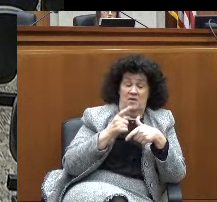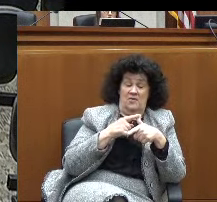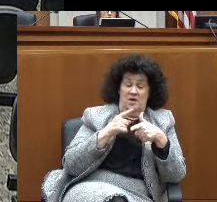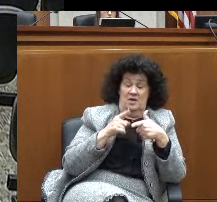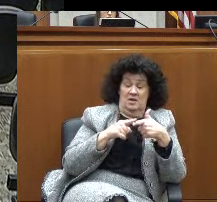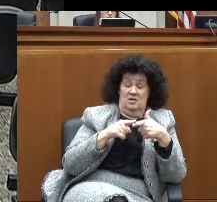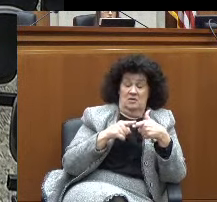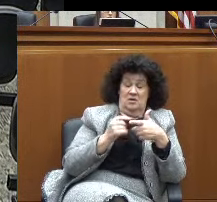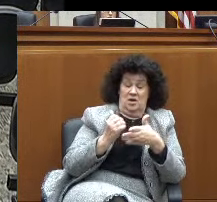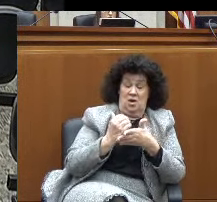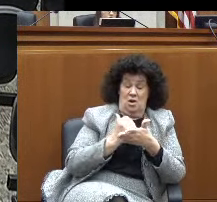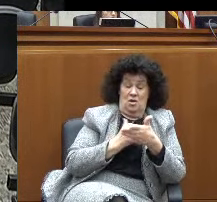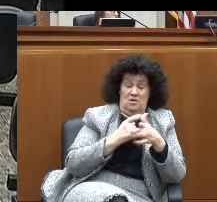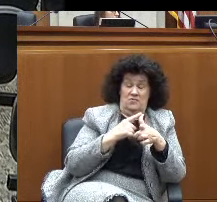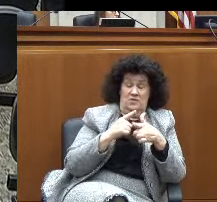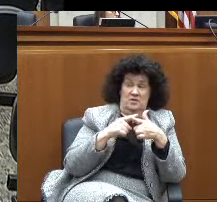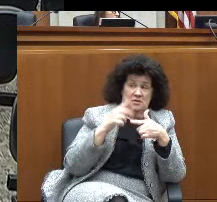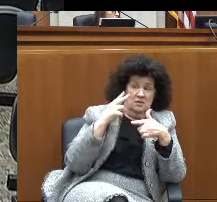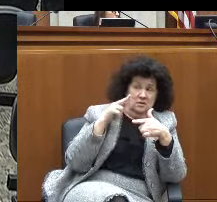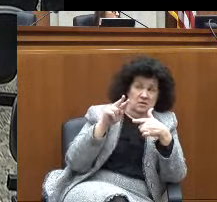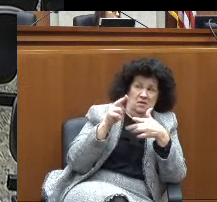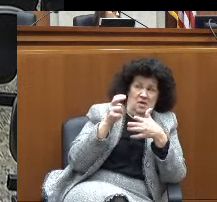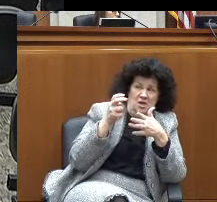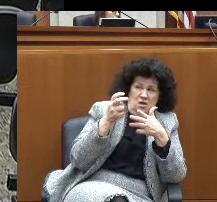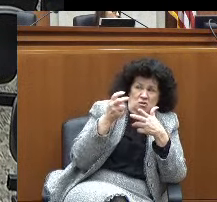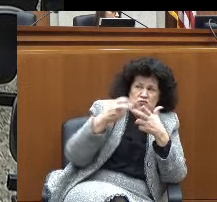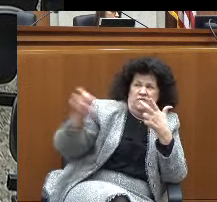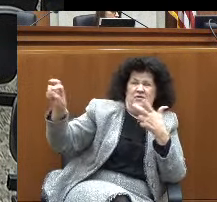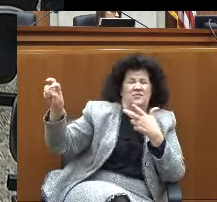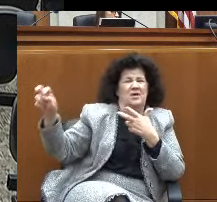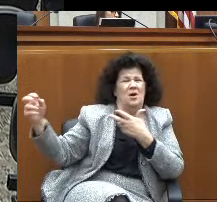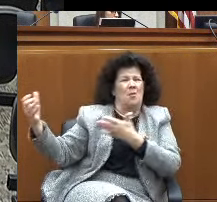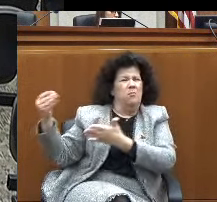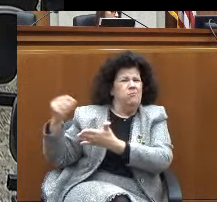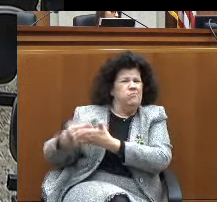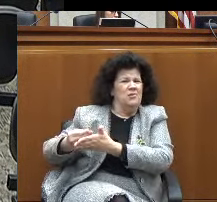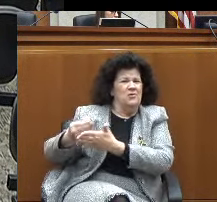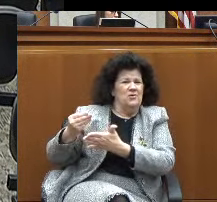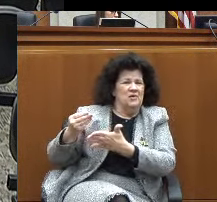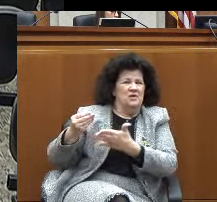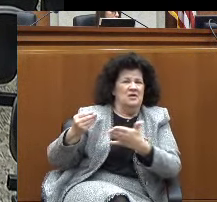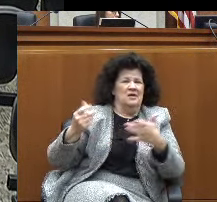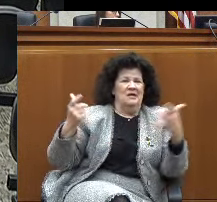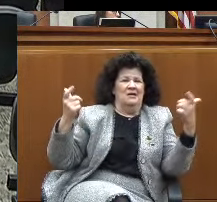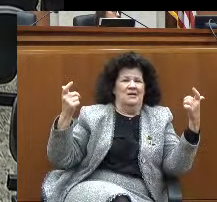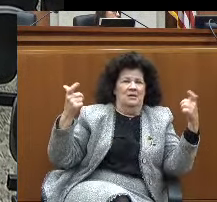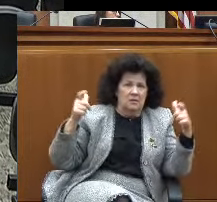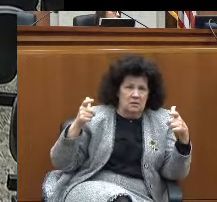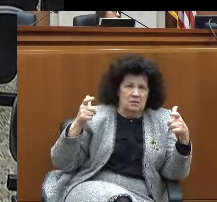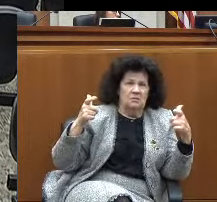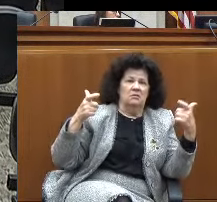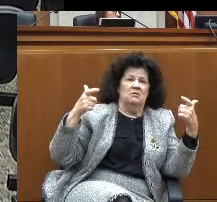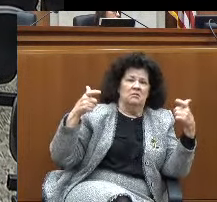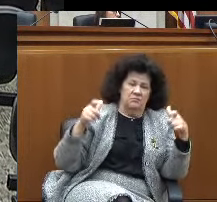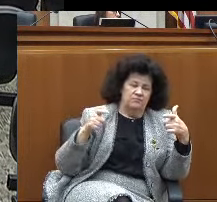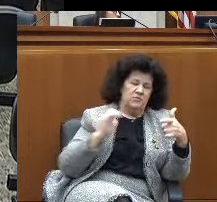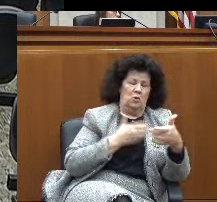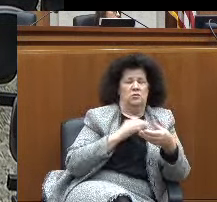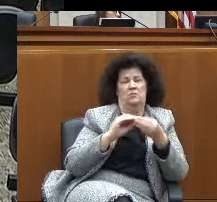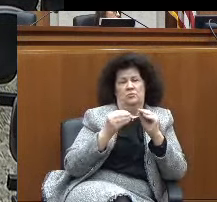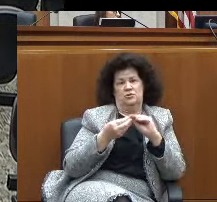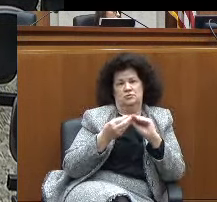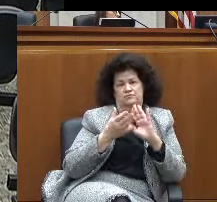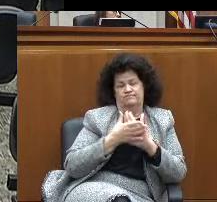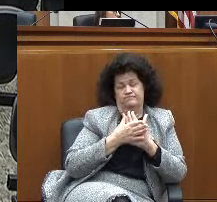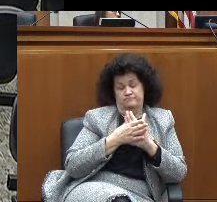making more money, then for many, many of our families today, and our young people more mobile than they used to be, they will